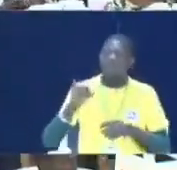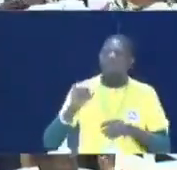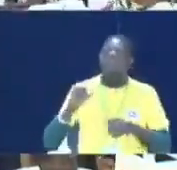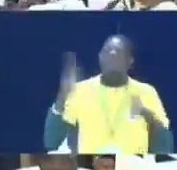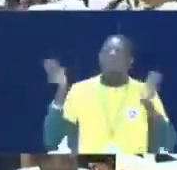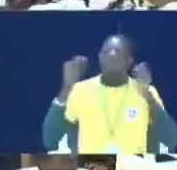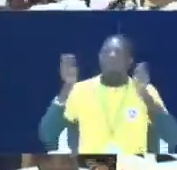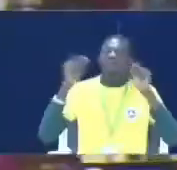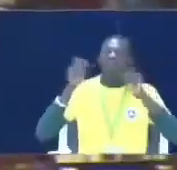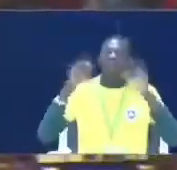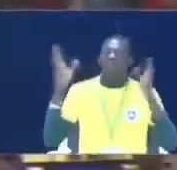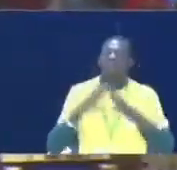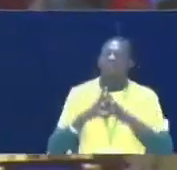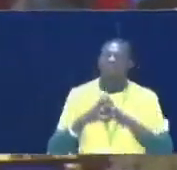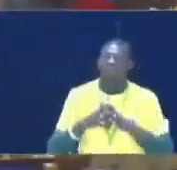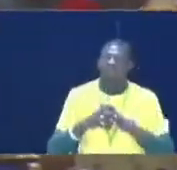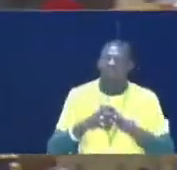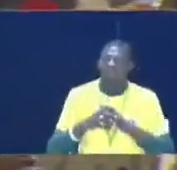Hallelujah.